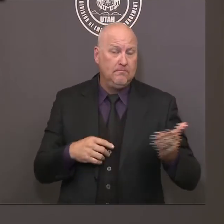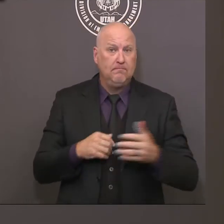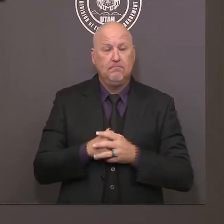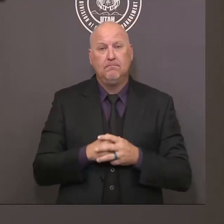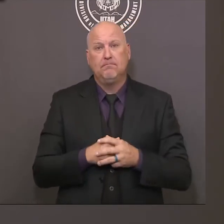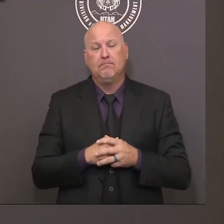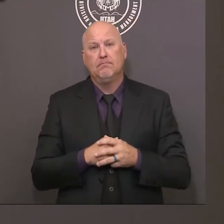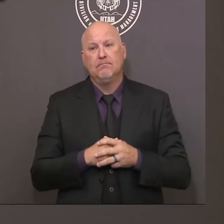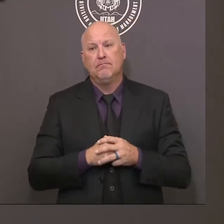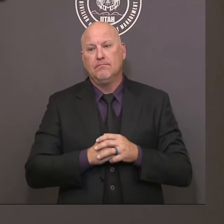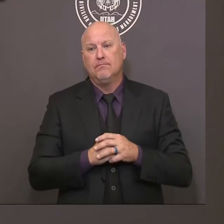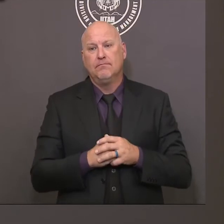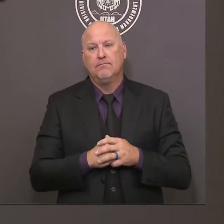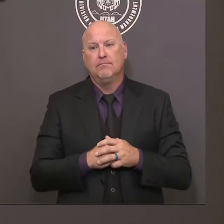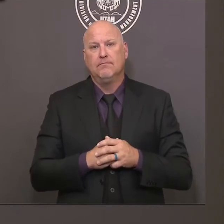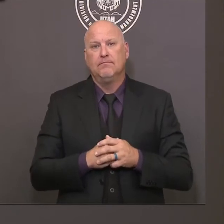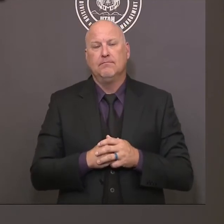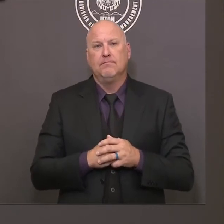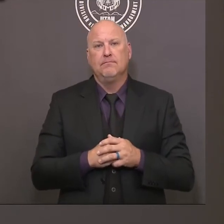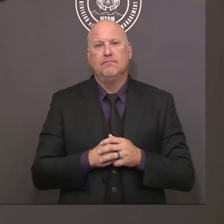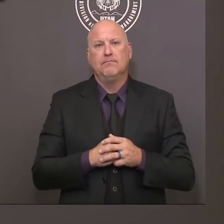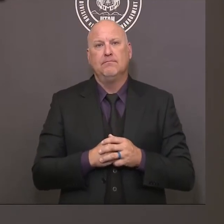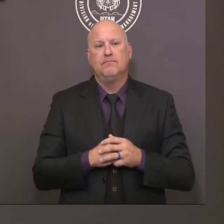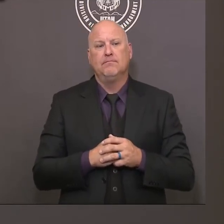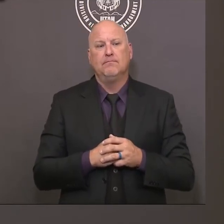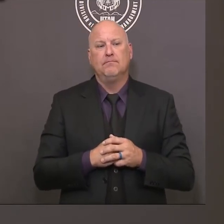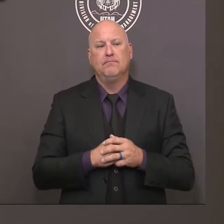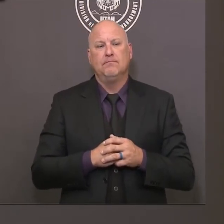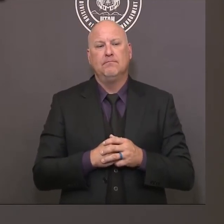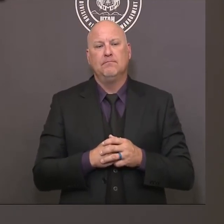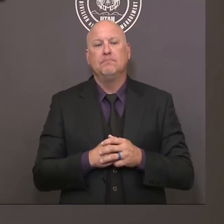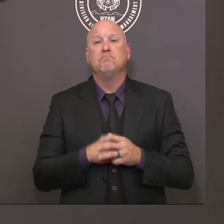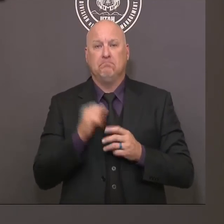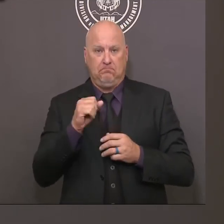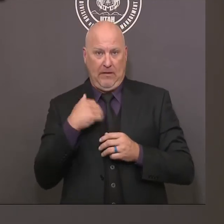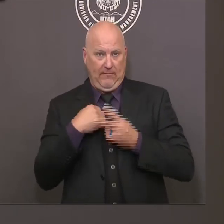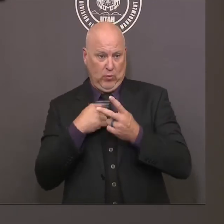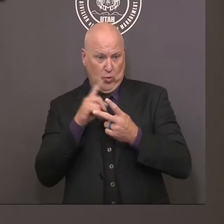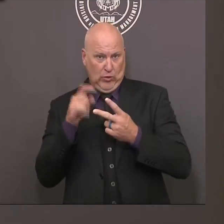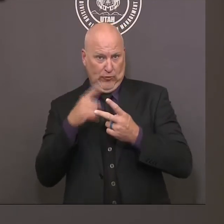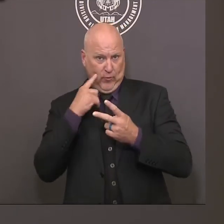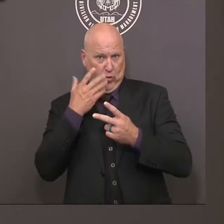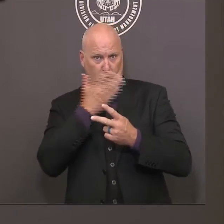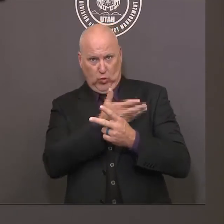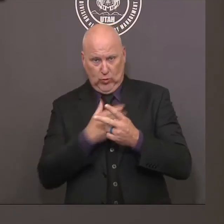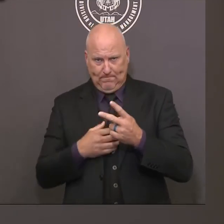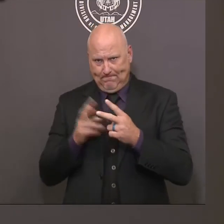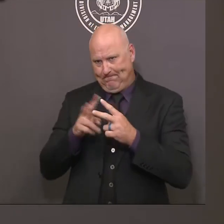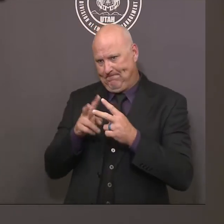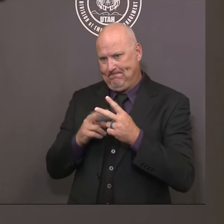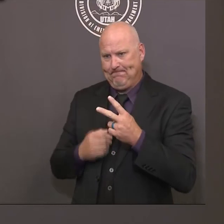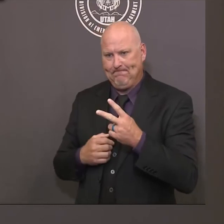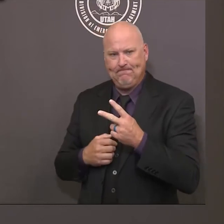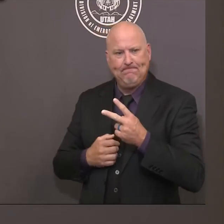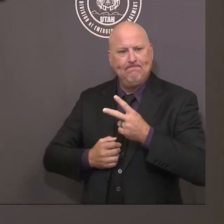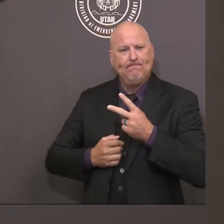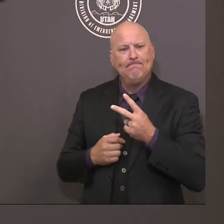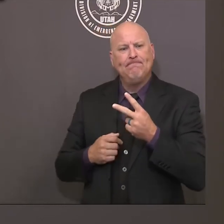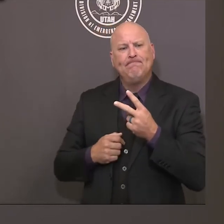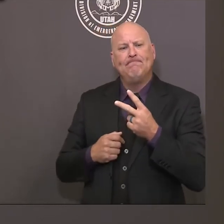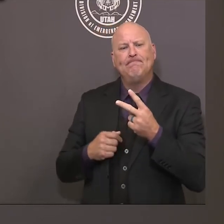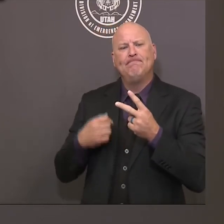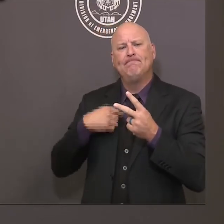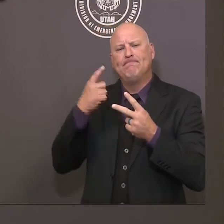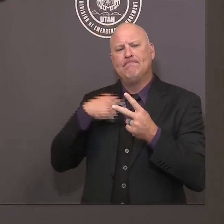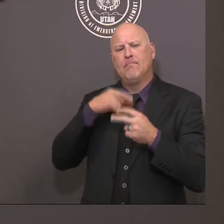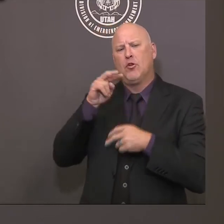Hi, Dr. Dunn. It's Haley Hendricks with ABC4 News. 2 questions for you. My first is, I was looking at RT.live this morning,